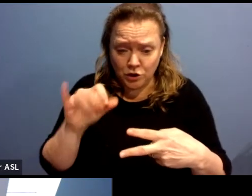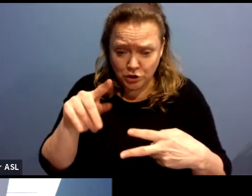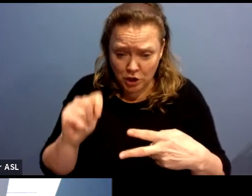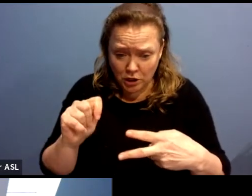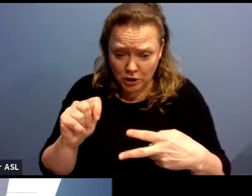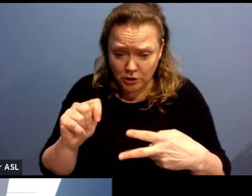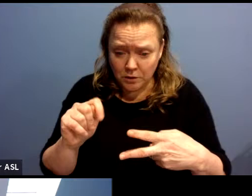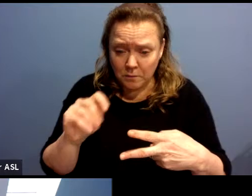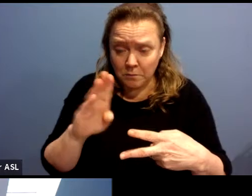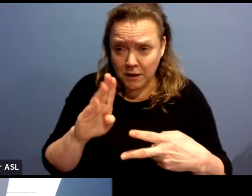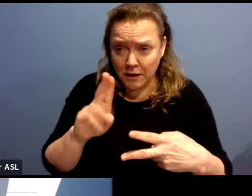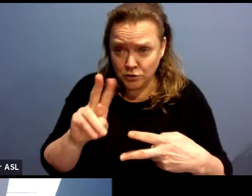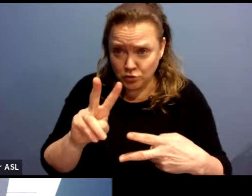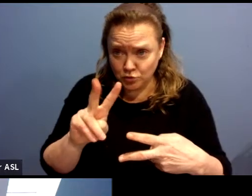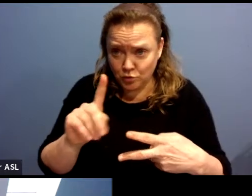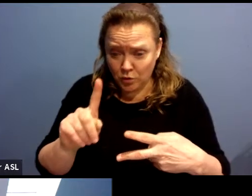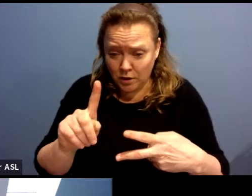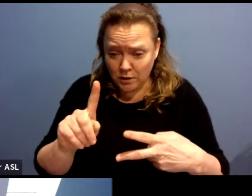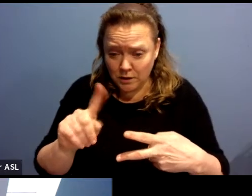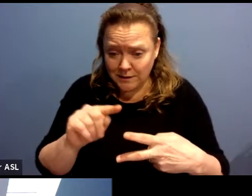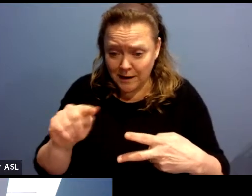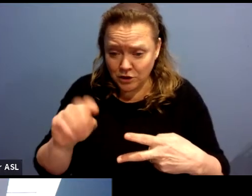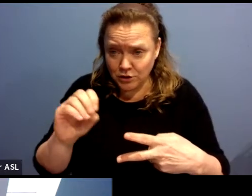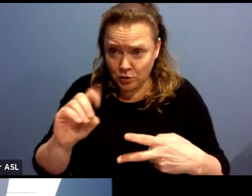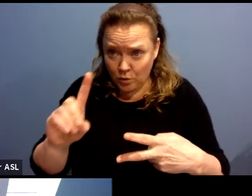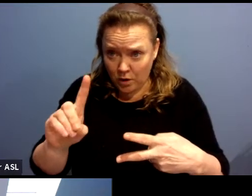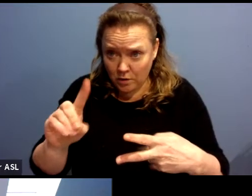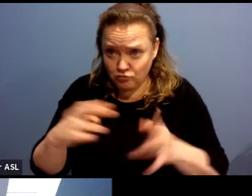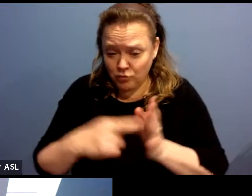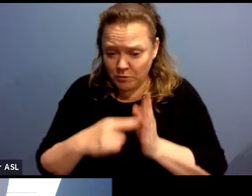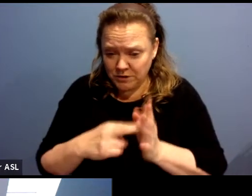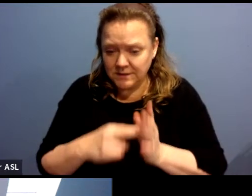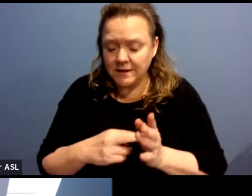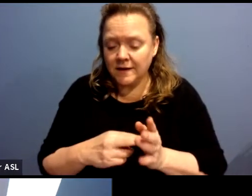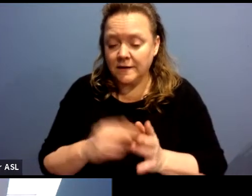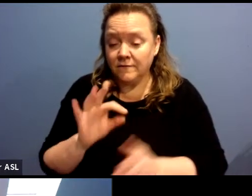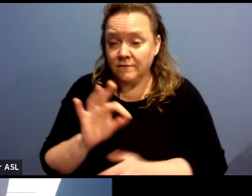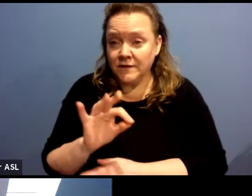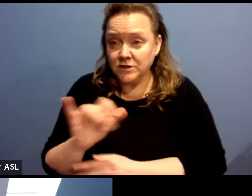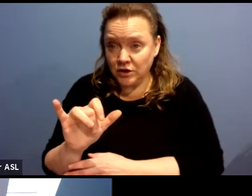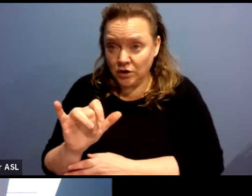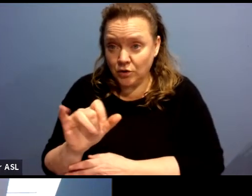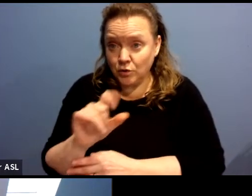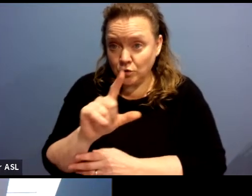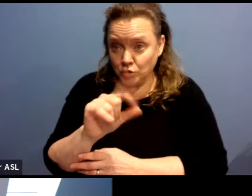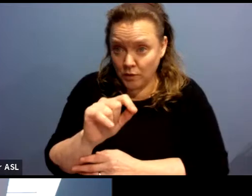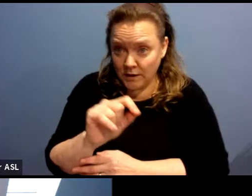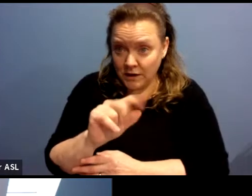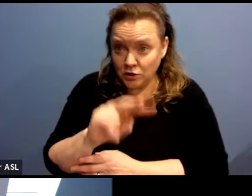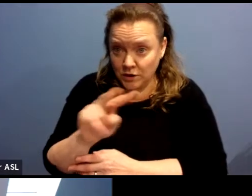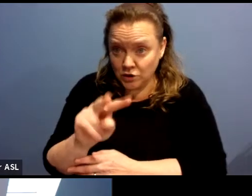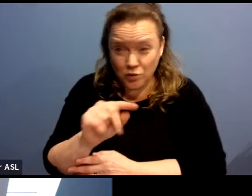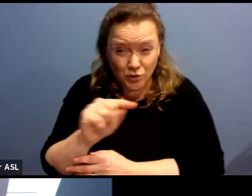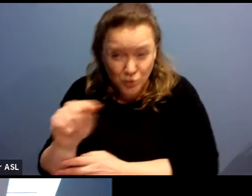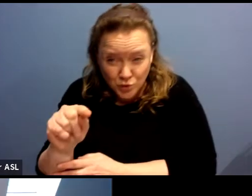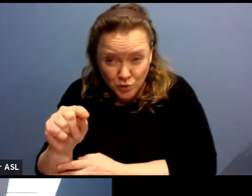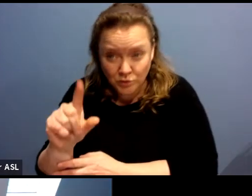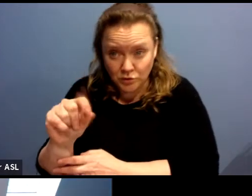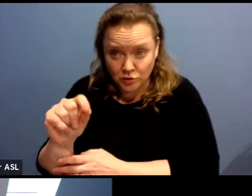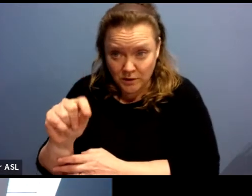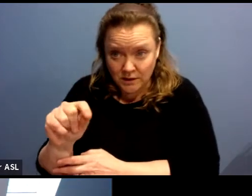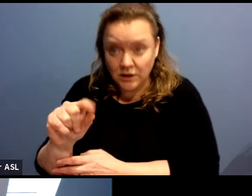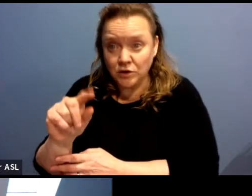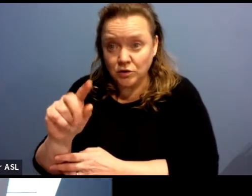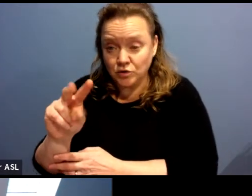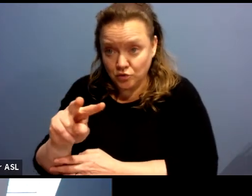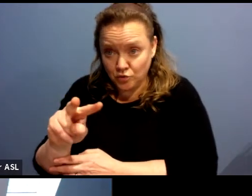B21-01, on Metro's proposed fiscal year 2022 through 2027 capital improvement